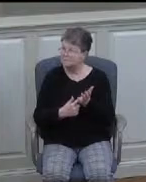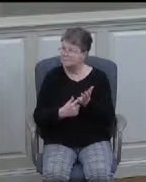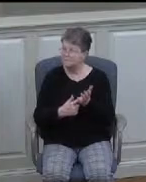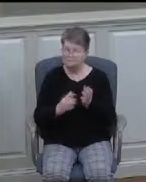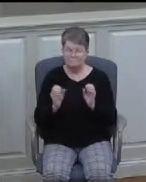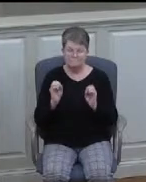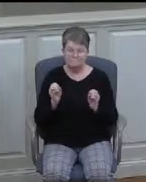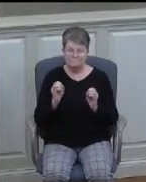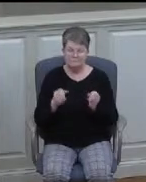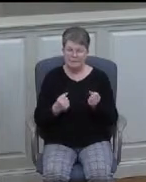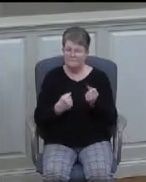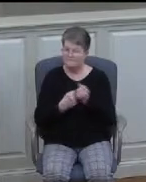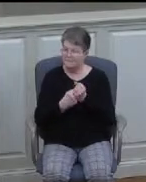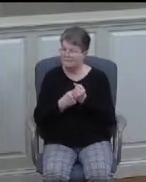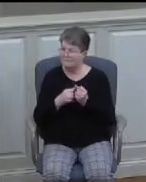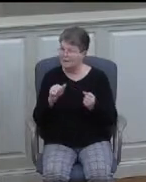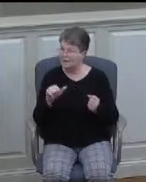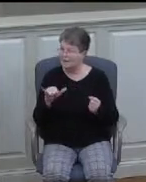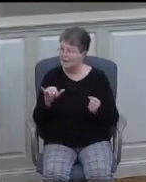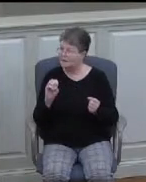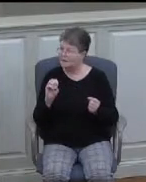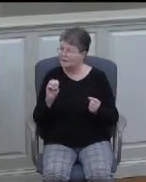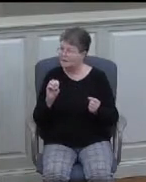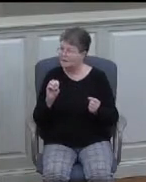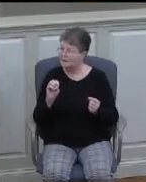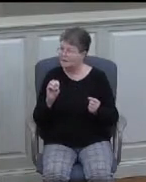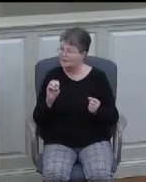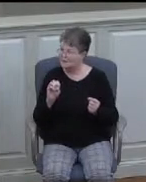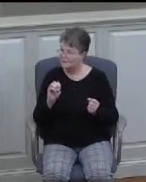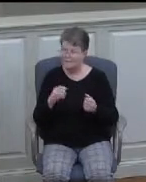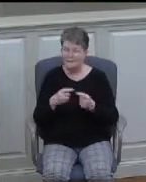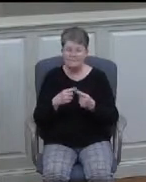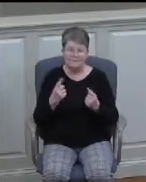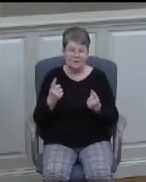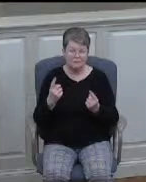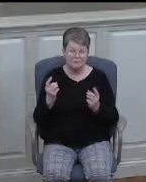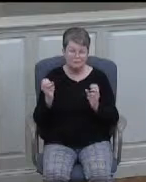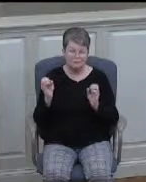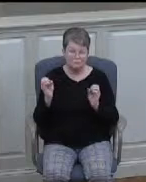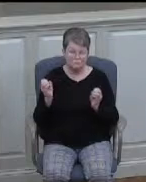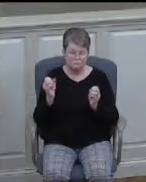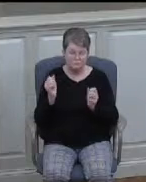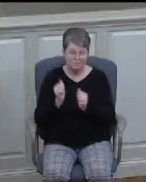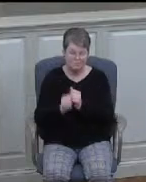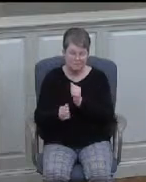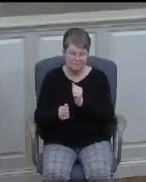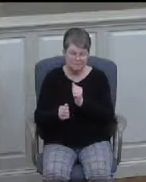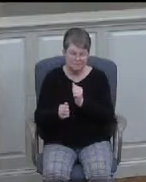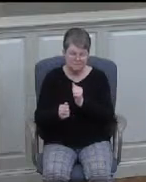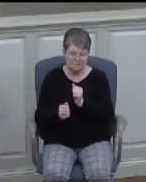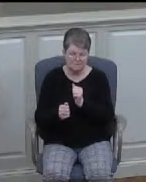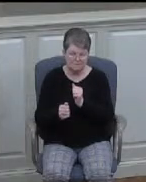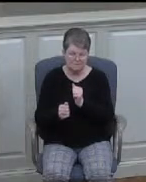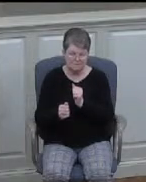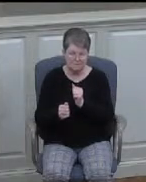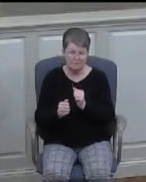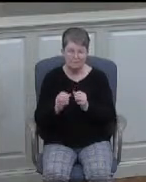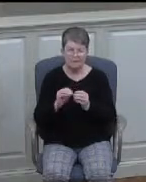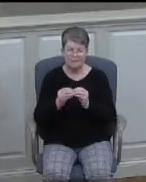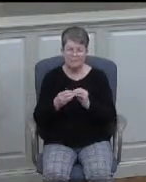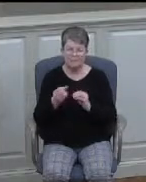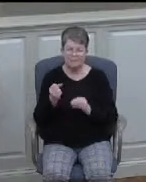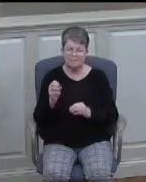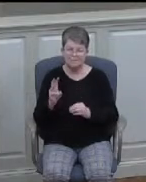Seeing none, all in favor of the motion, say aye. Aye. Aye. Opposed, like sign. Motion carries. Item